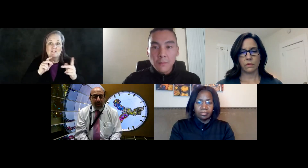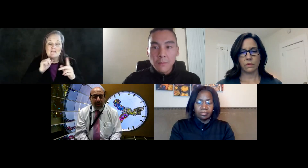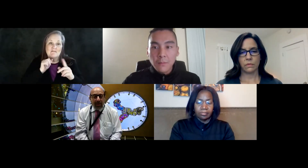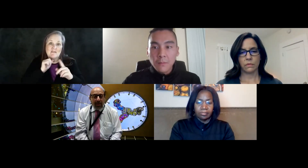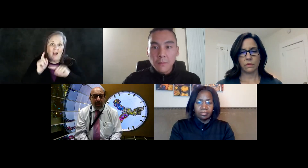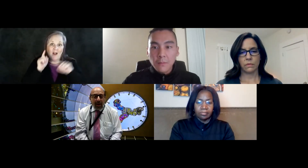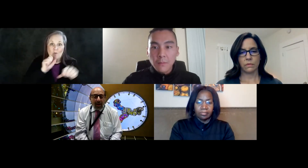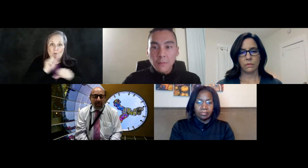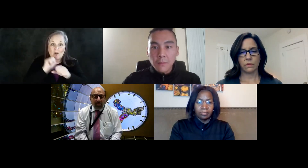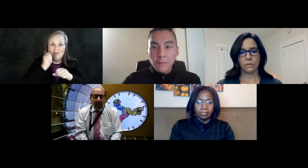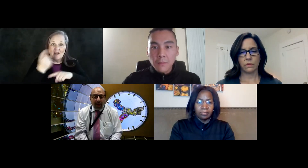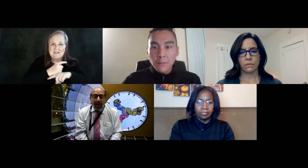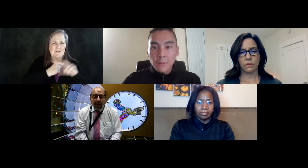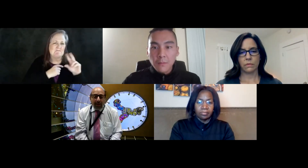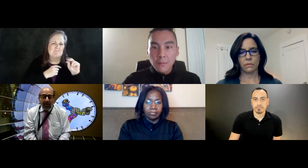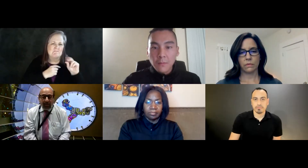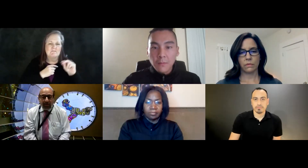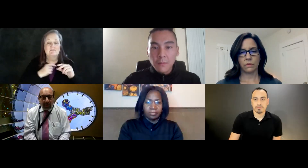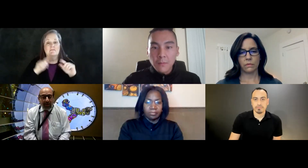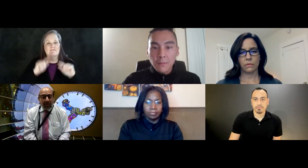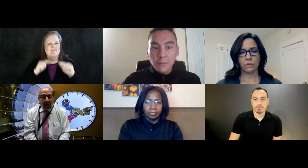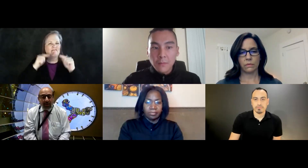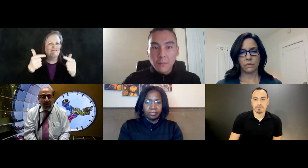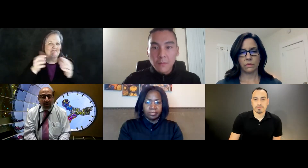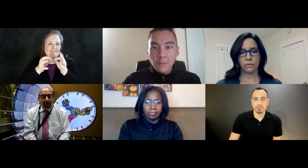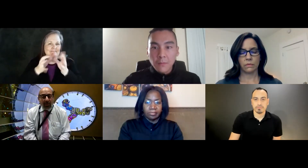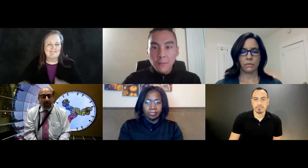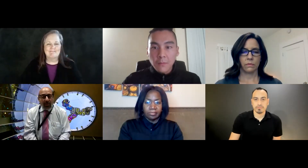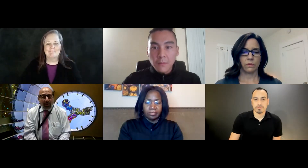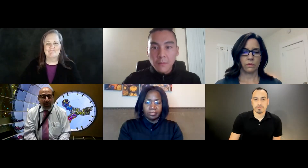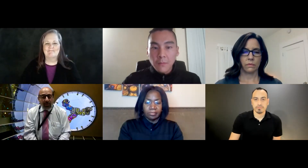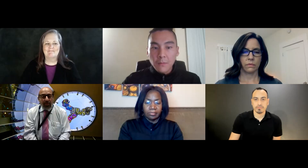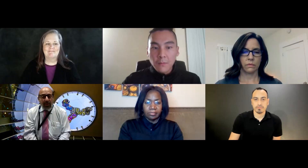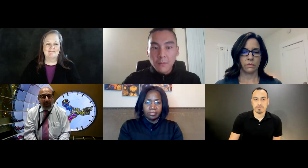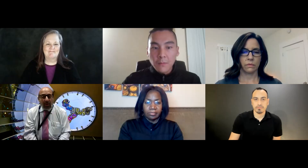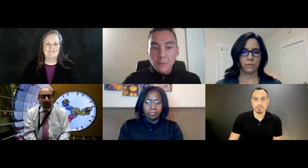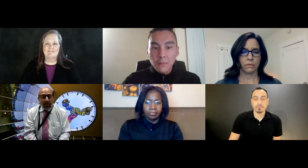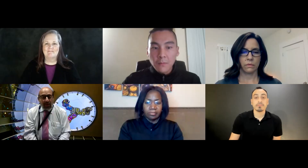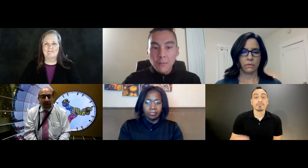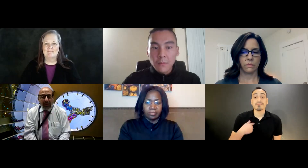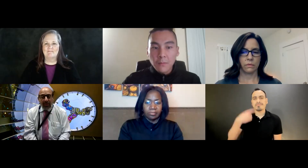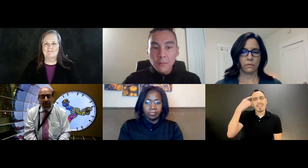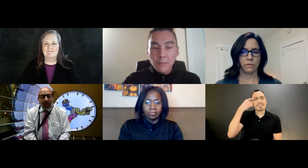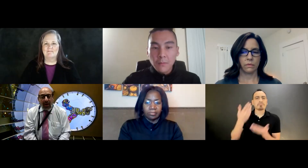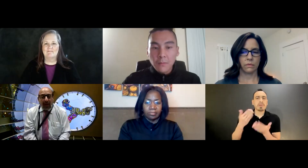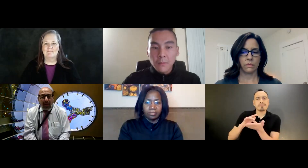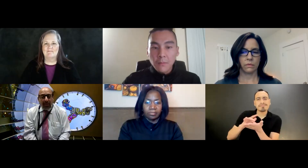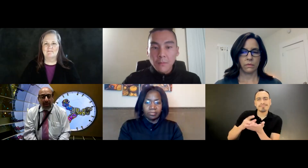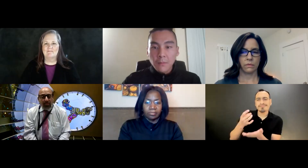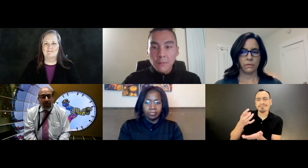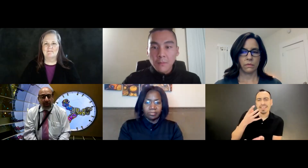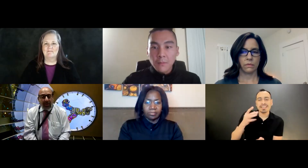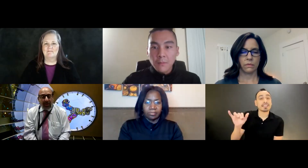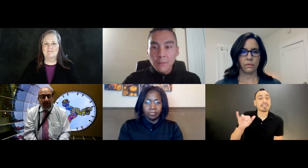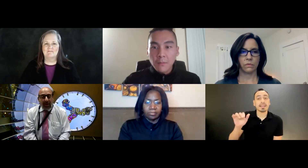next day. I think taking Tylenol or something along those lines